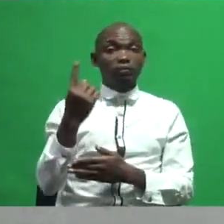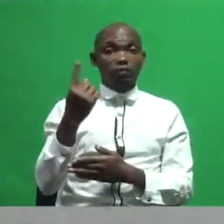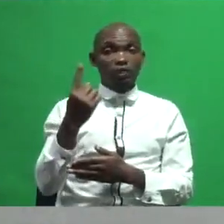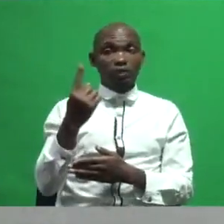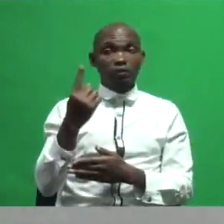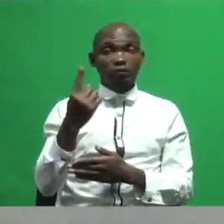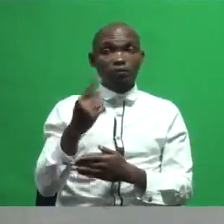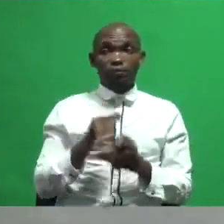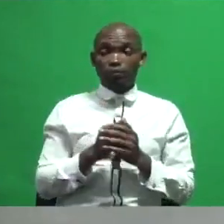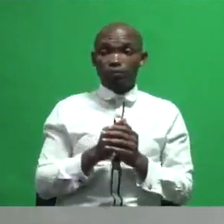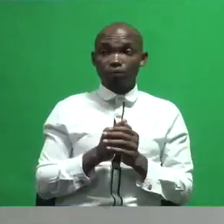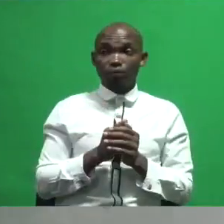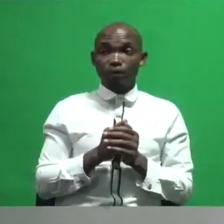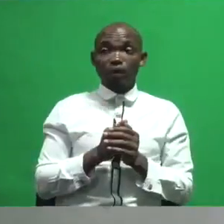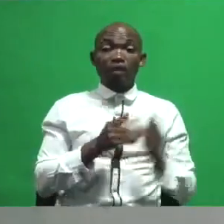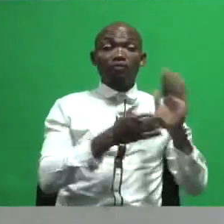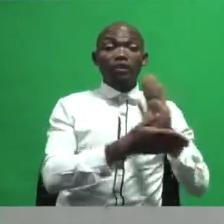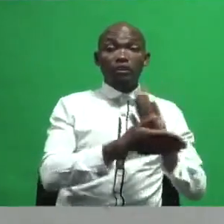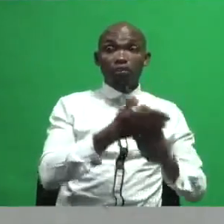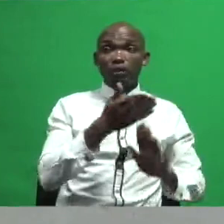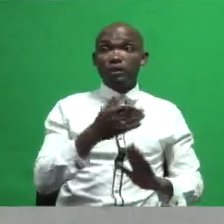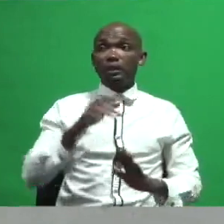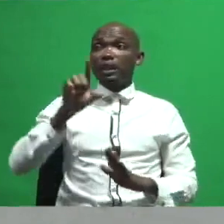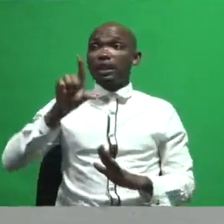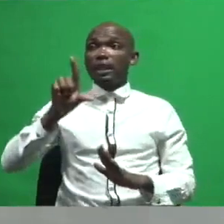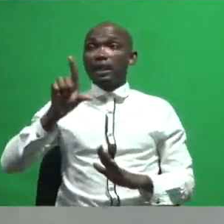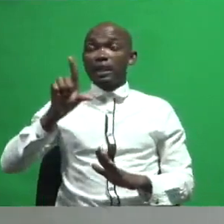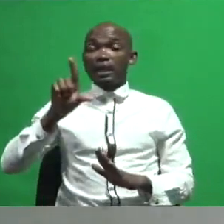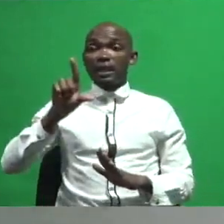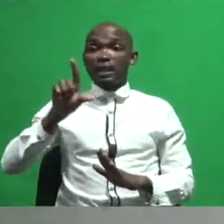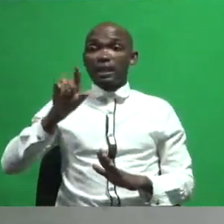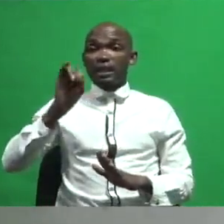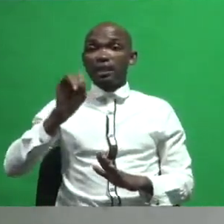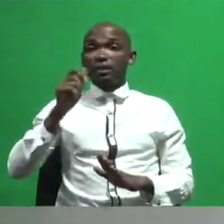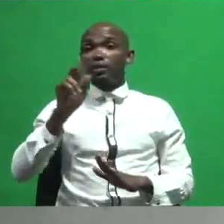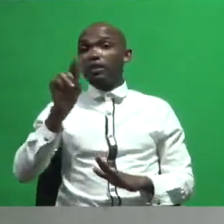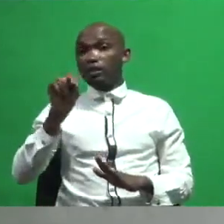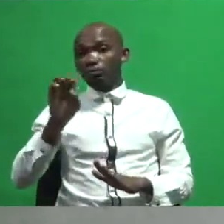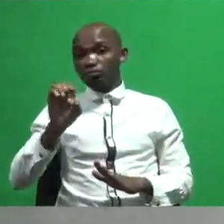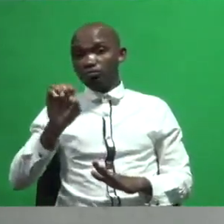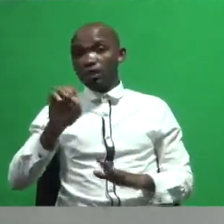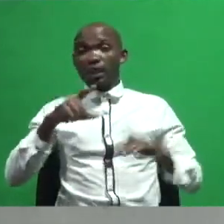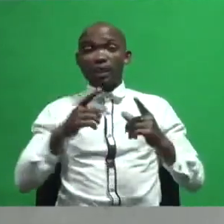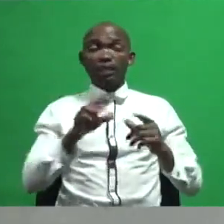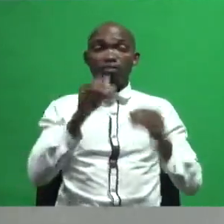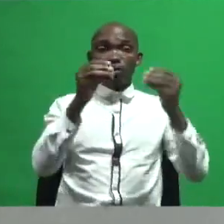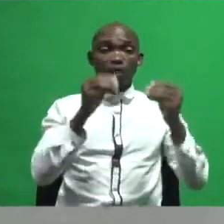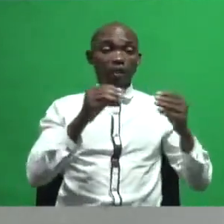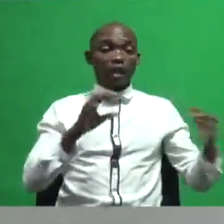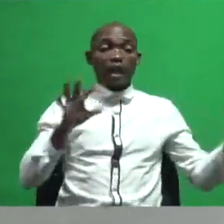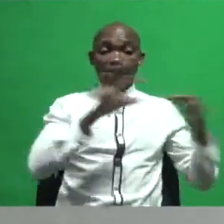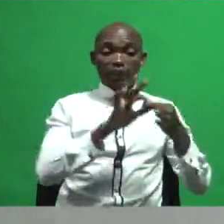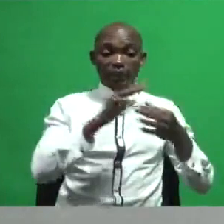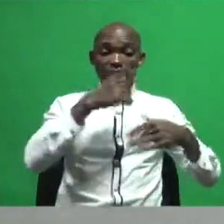the 4H10, which was linear. So we detach this alkyl group and